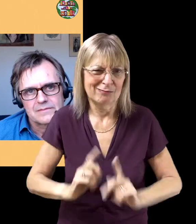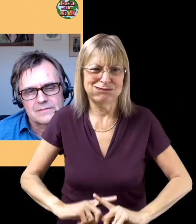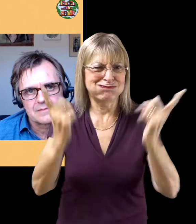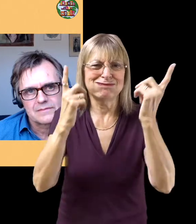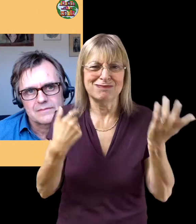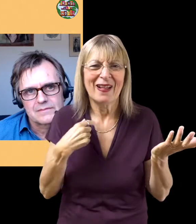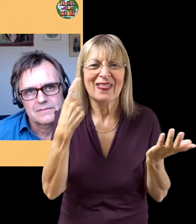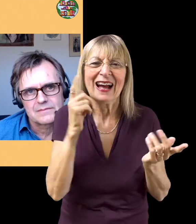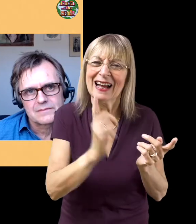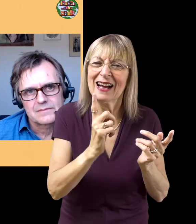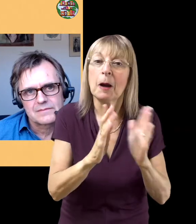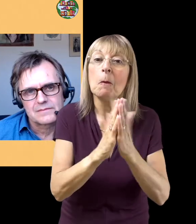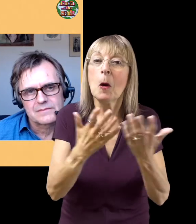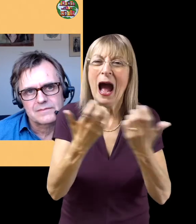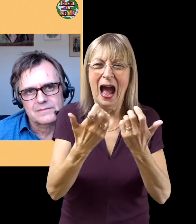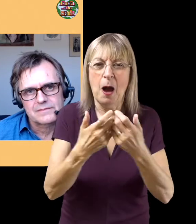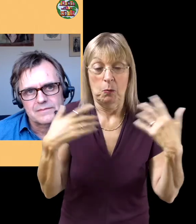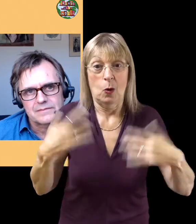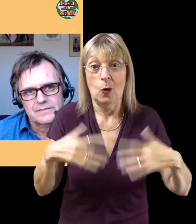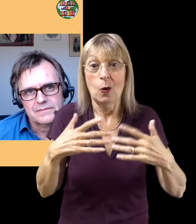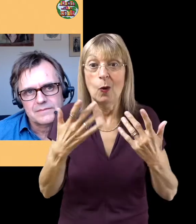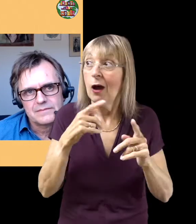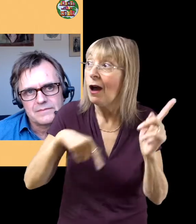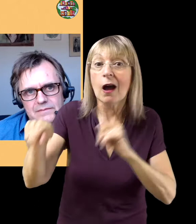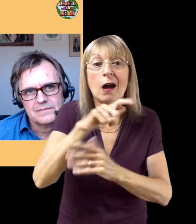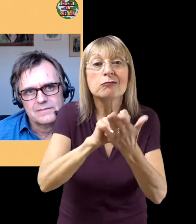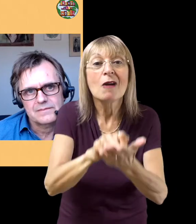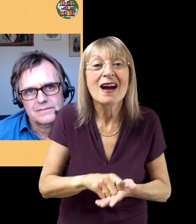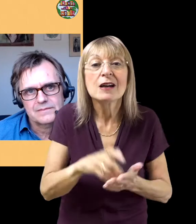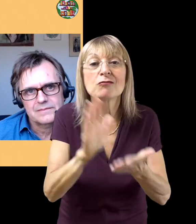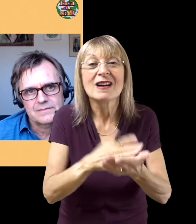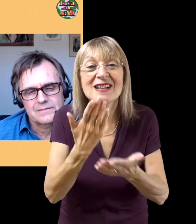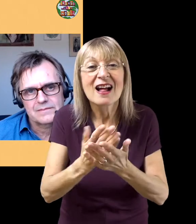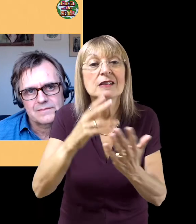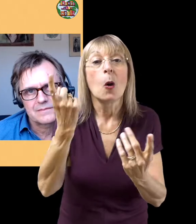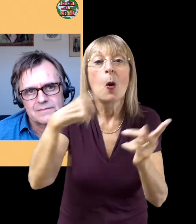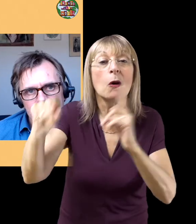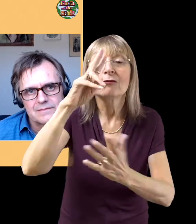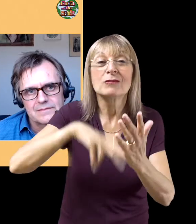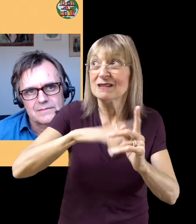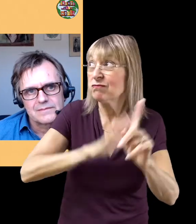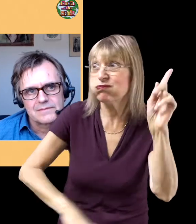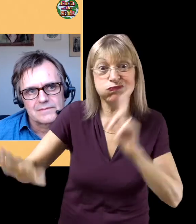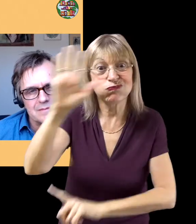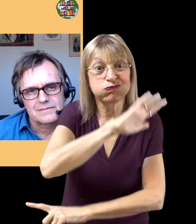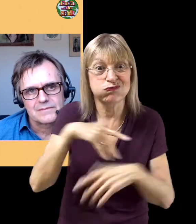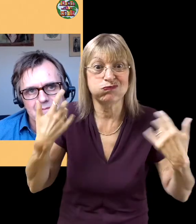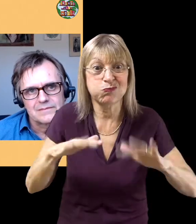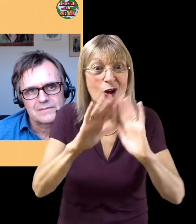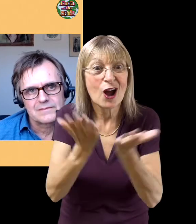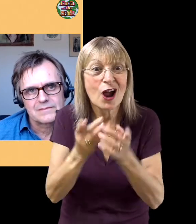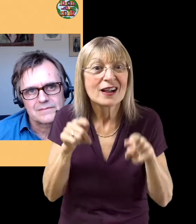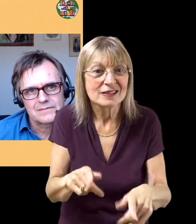characters. But I suppose when we think about how books travel between writers and translators and readers all over the world, I mean, I read Talking